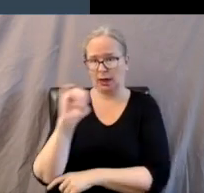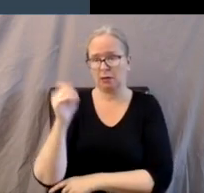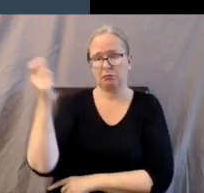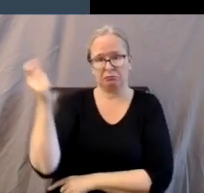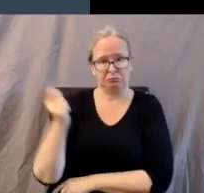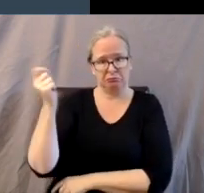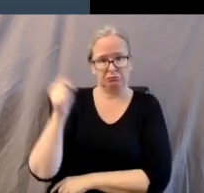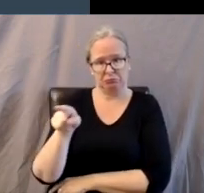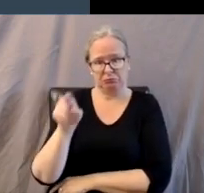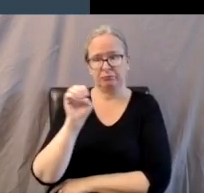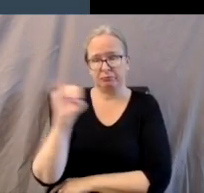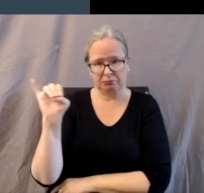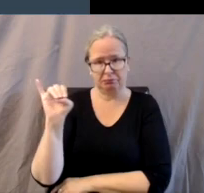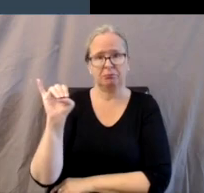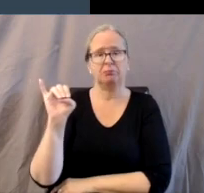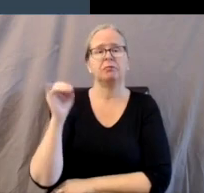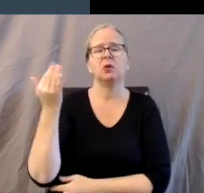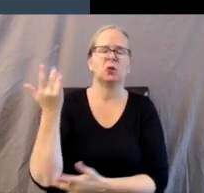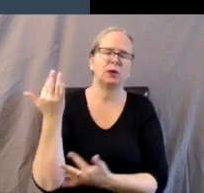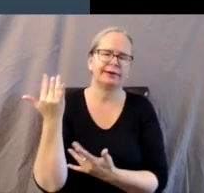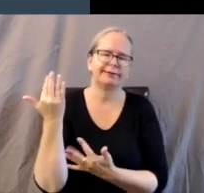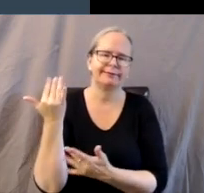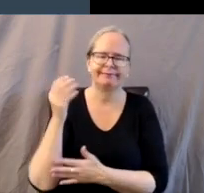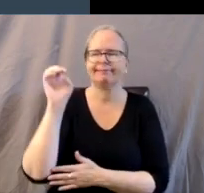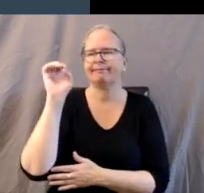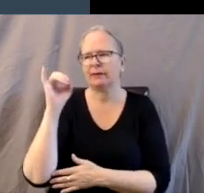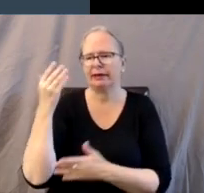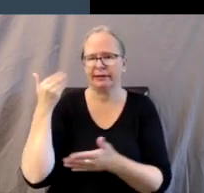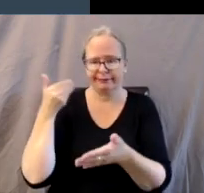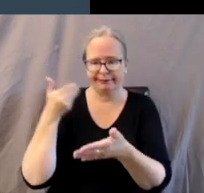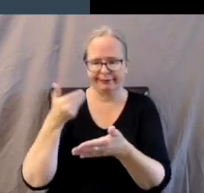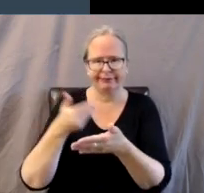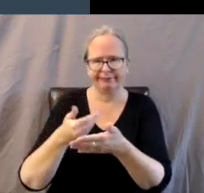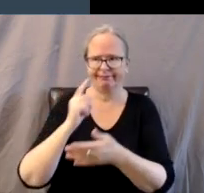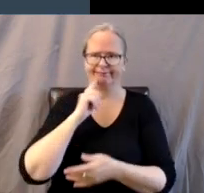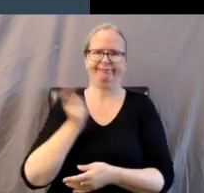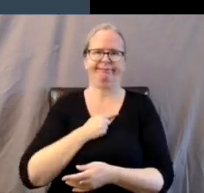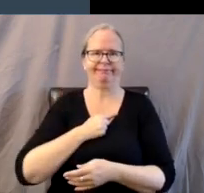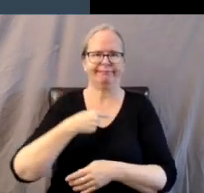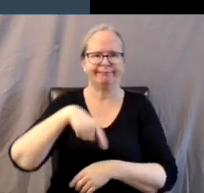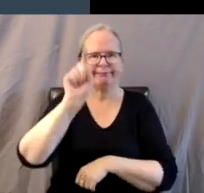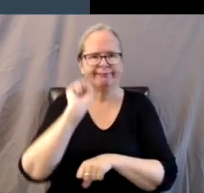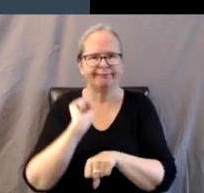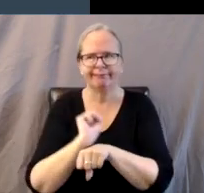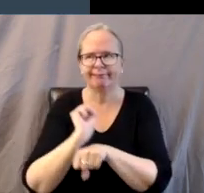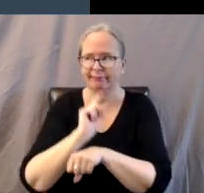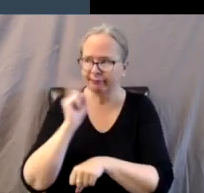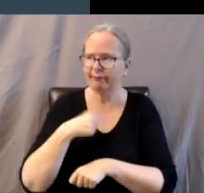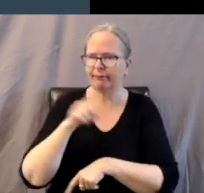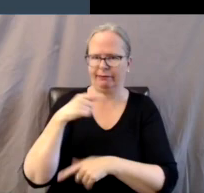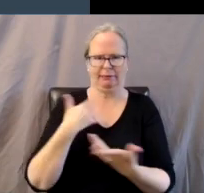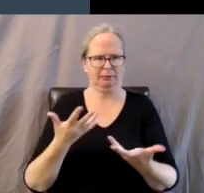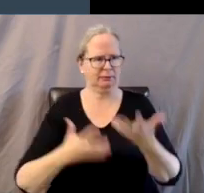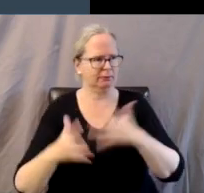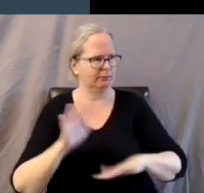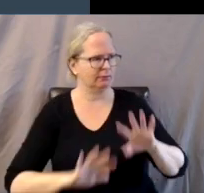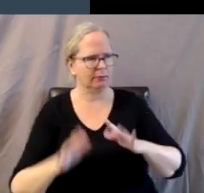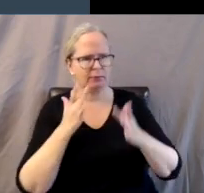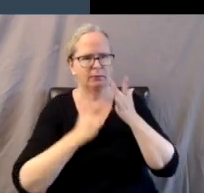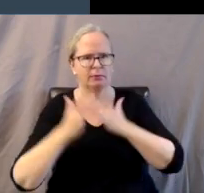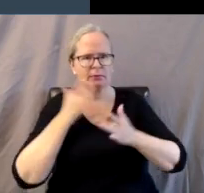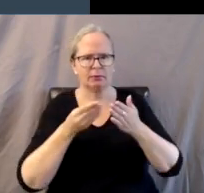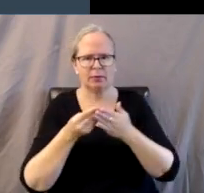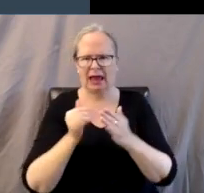a large sum of money from a will or given it to, regardless of what